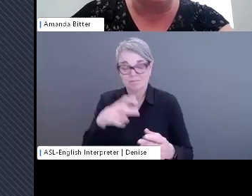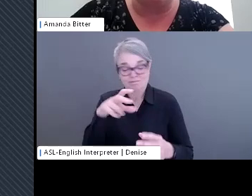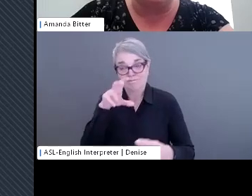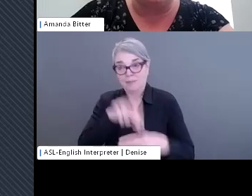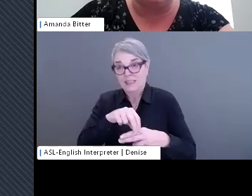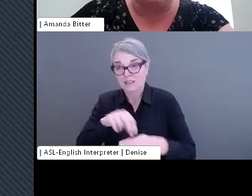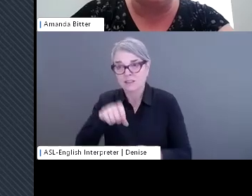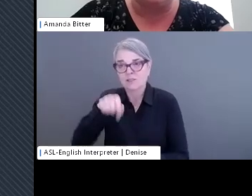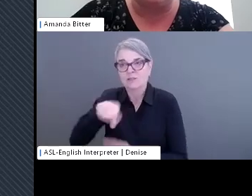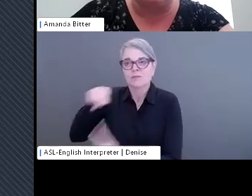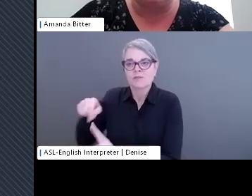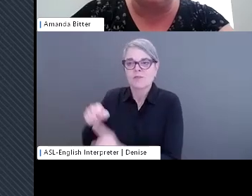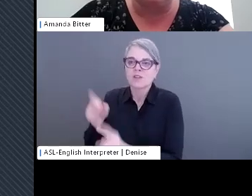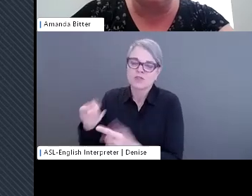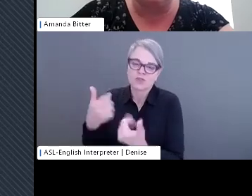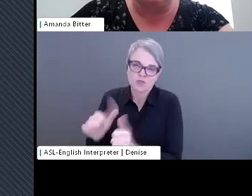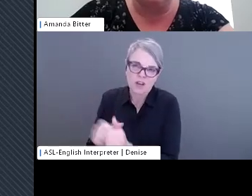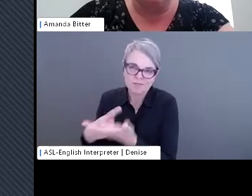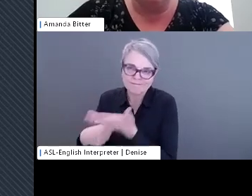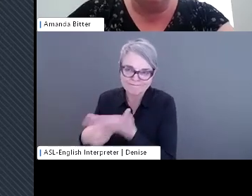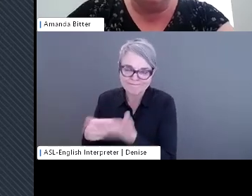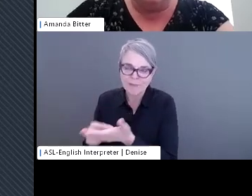then in that case, we would have probably pursued a charge.